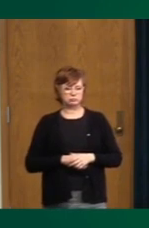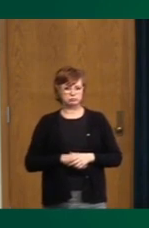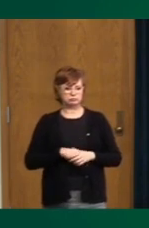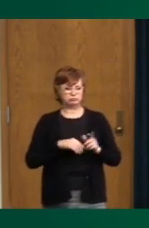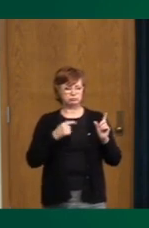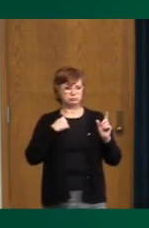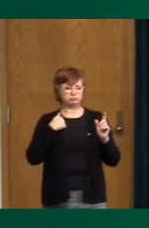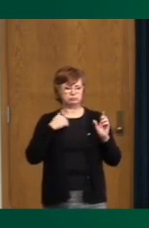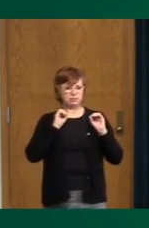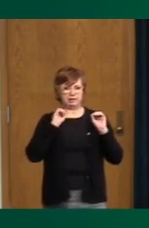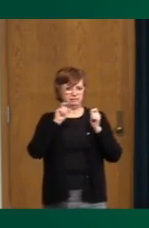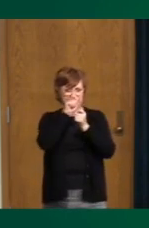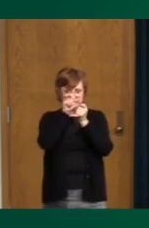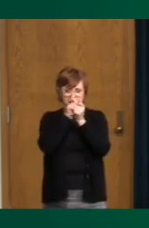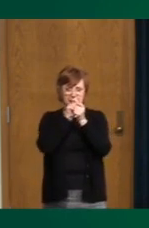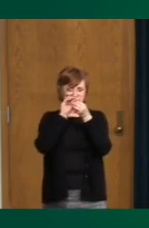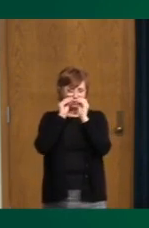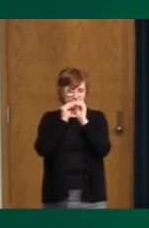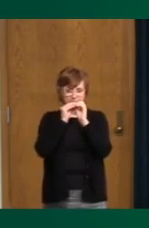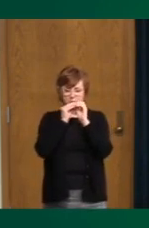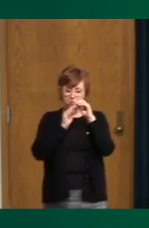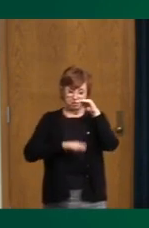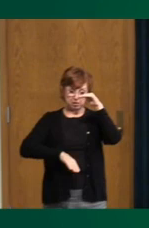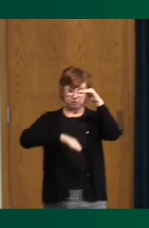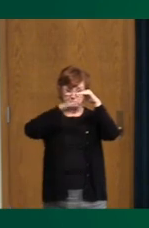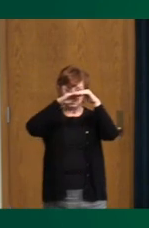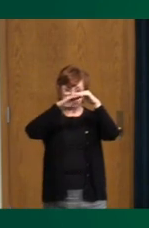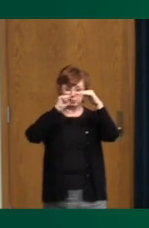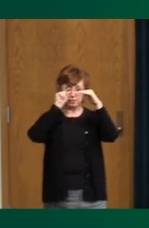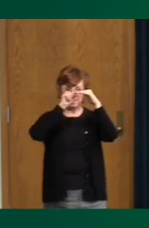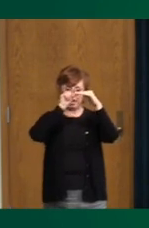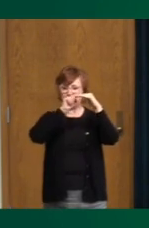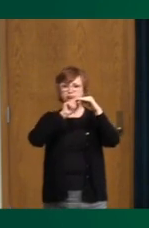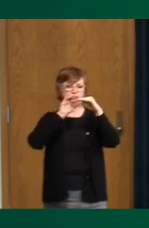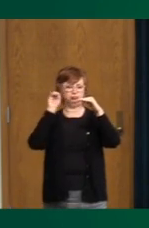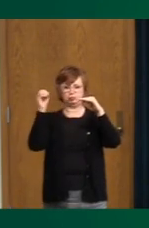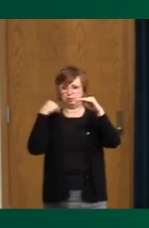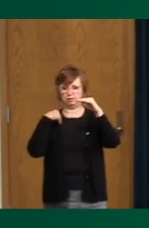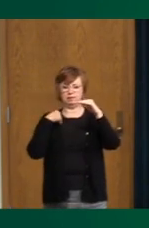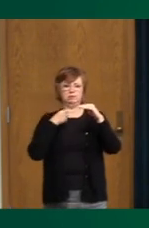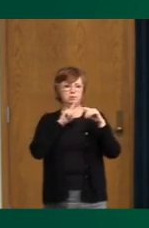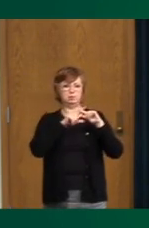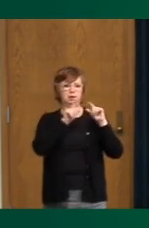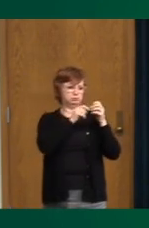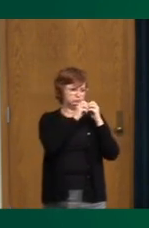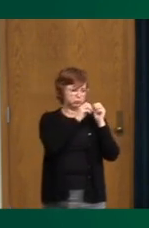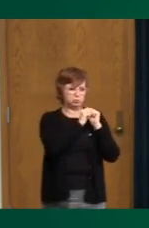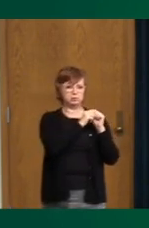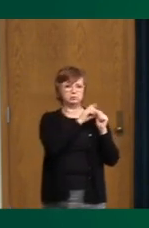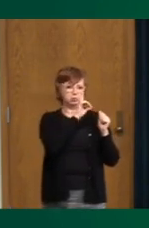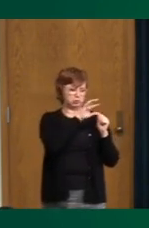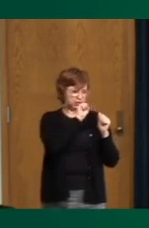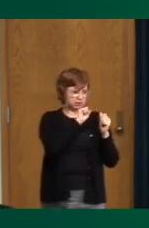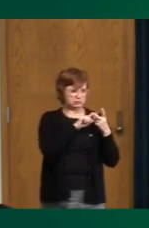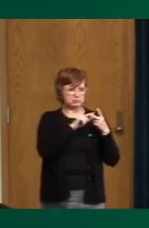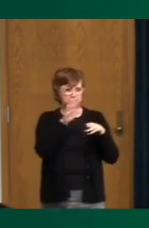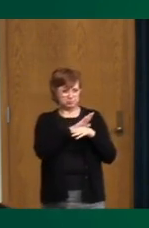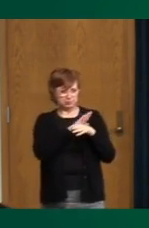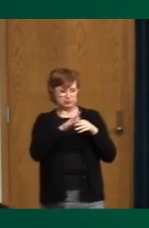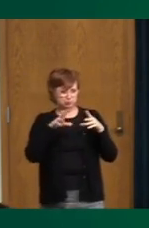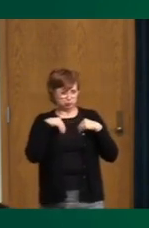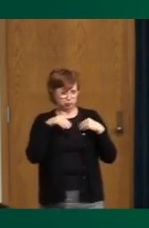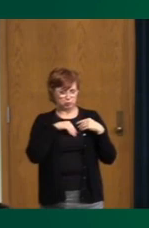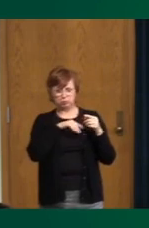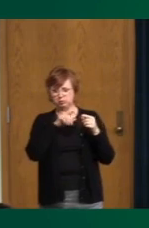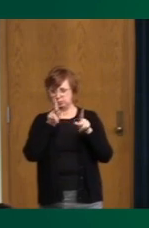have a number of cases that would come about with consultation with Dr. Shahab, but also consultation with our business community and the